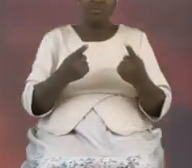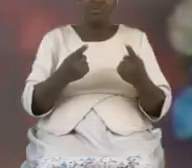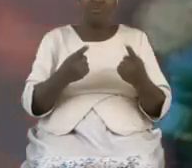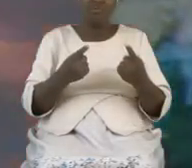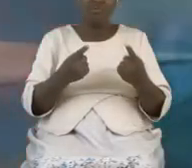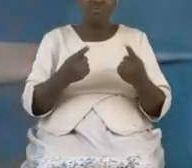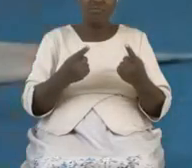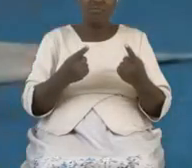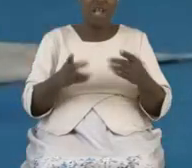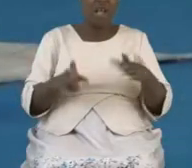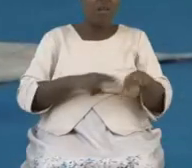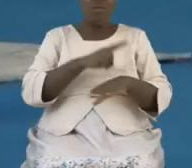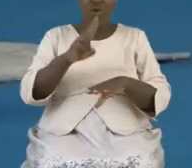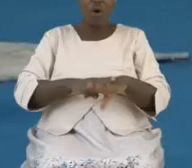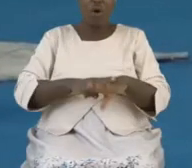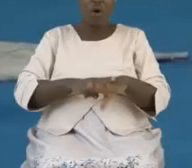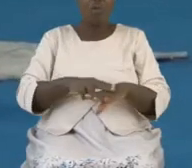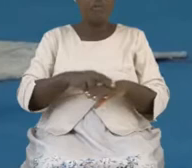the peculiar sin,